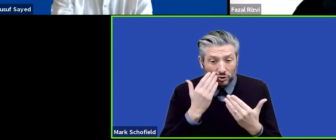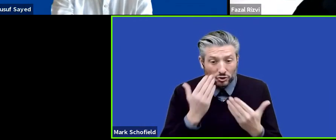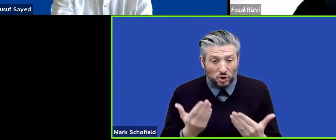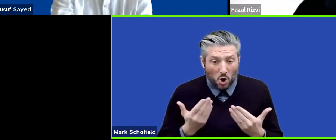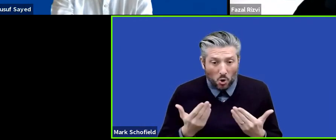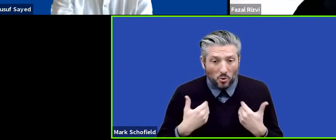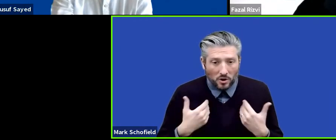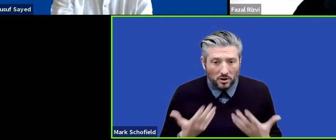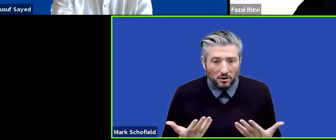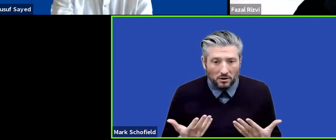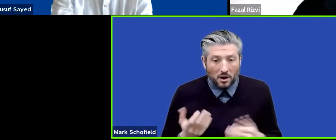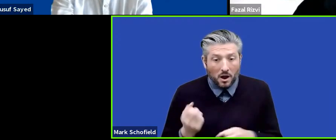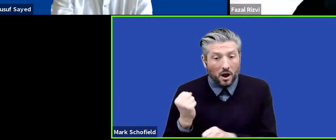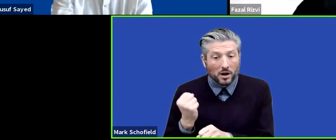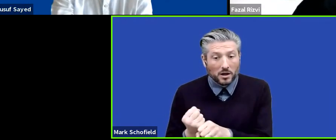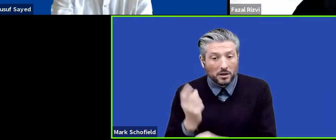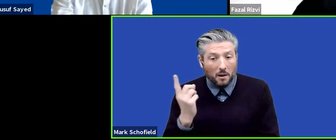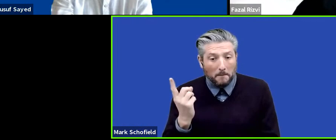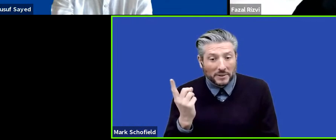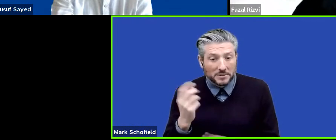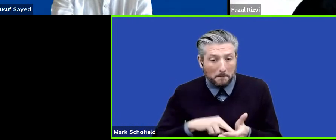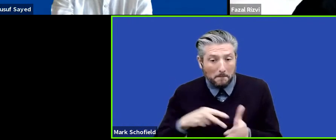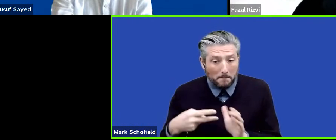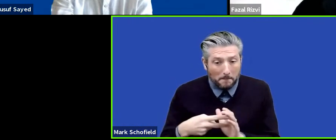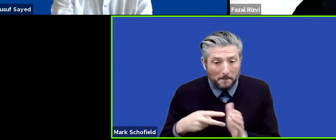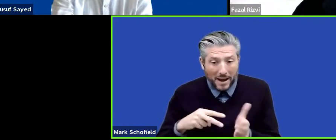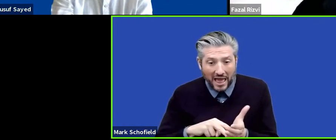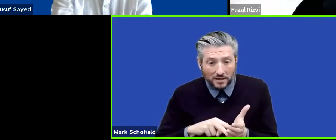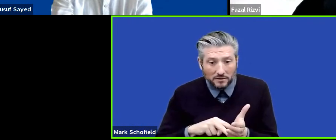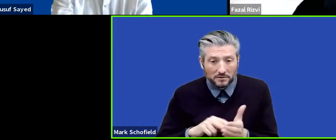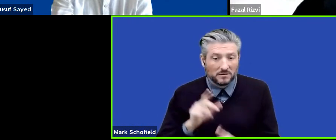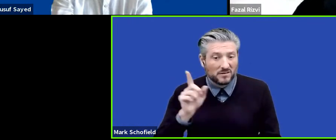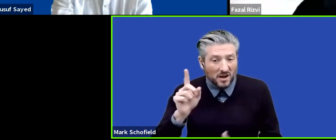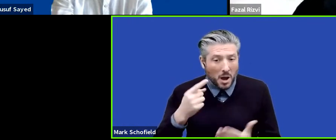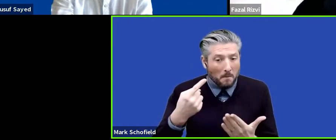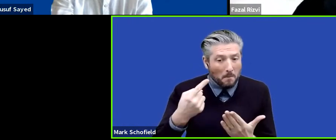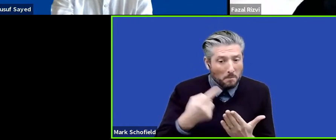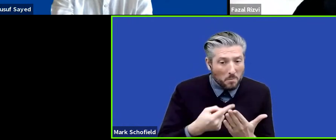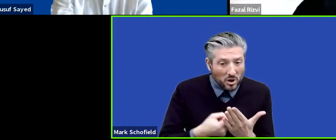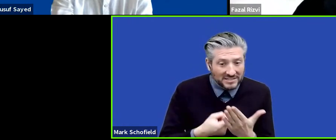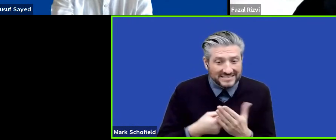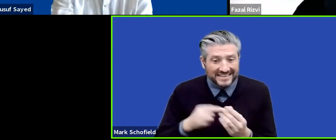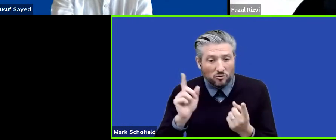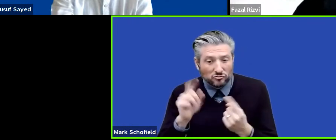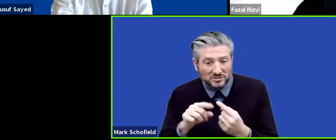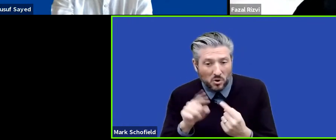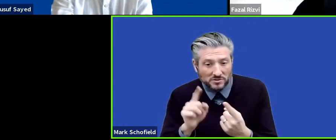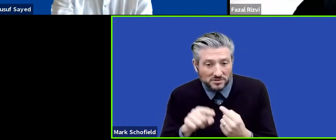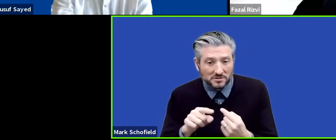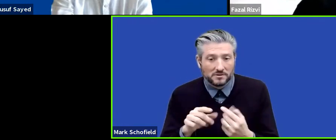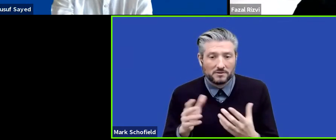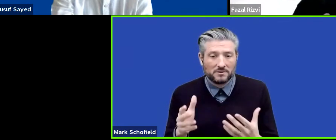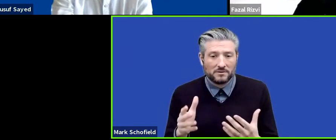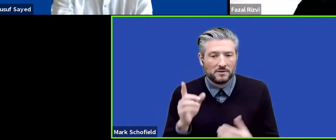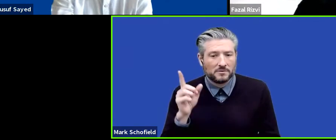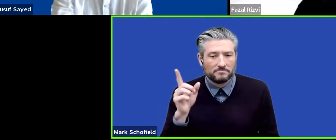the government was making, their policy response had a reference